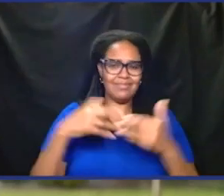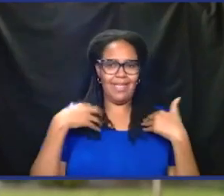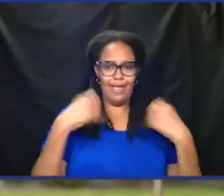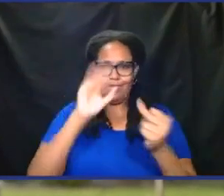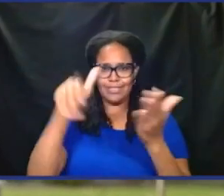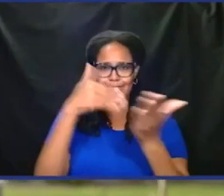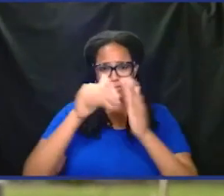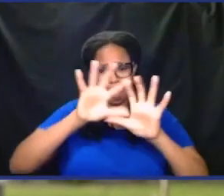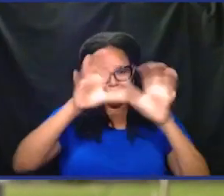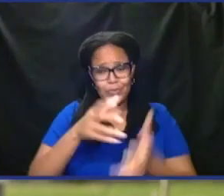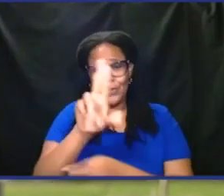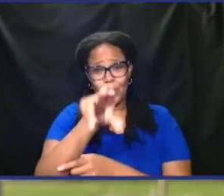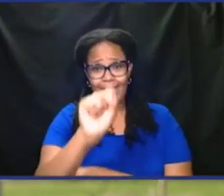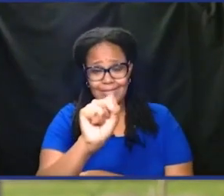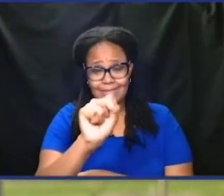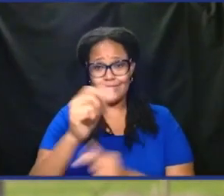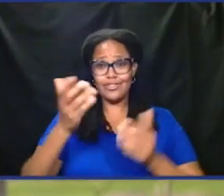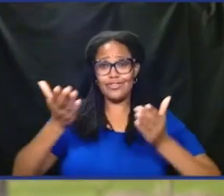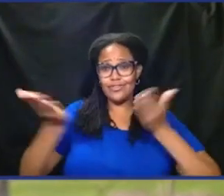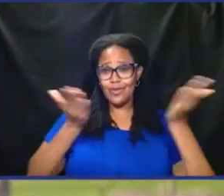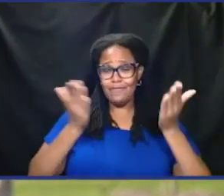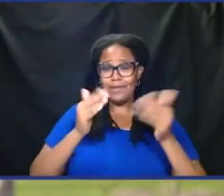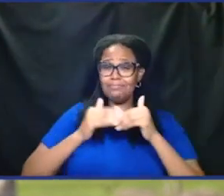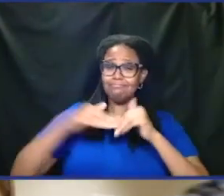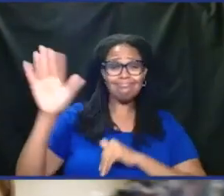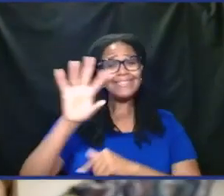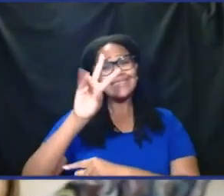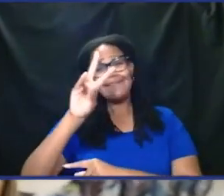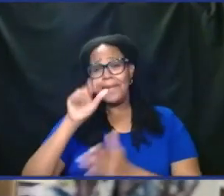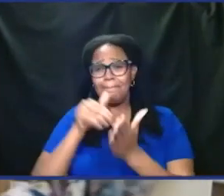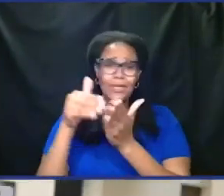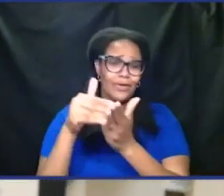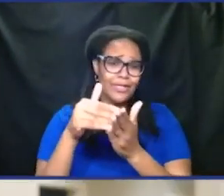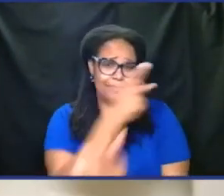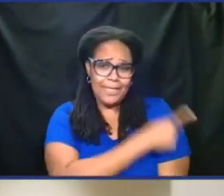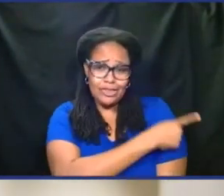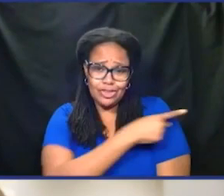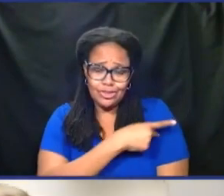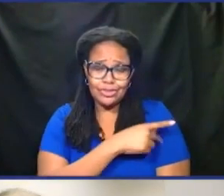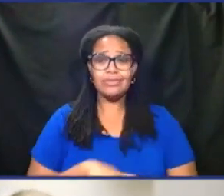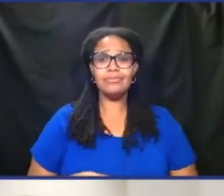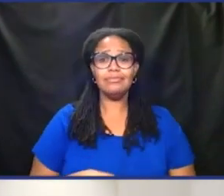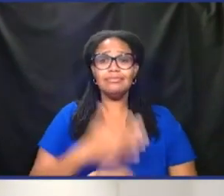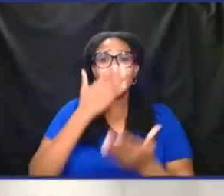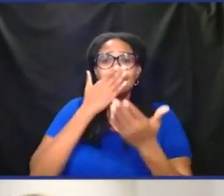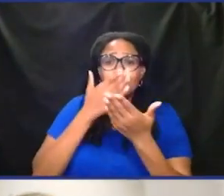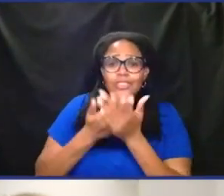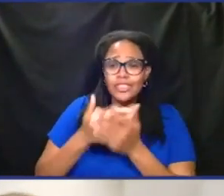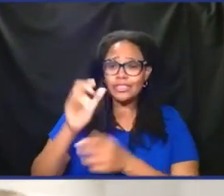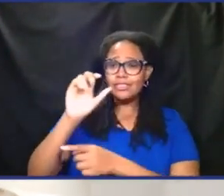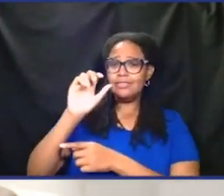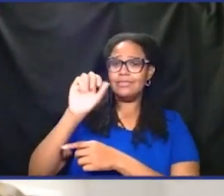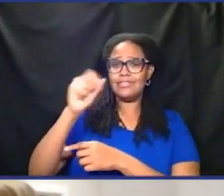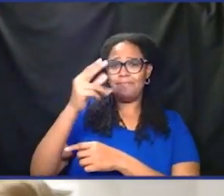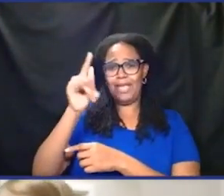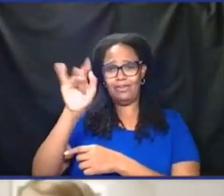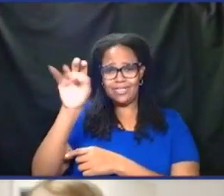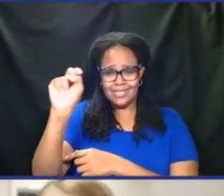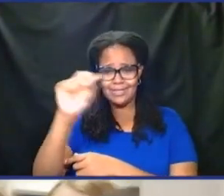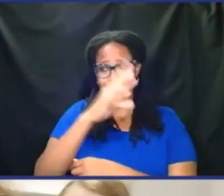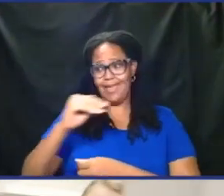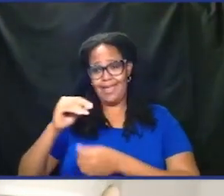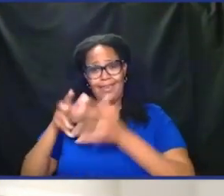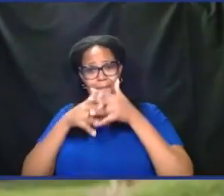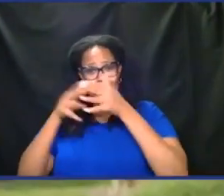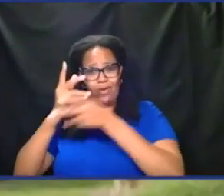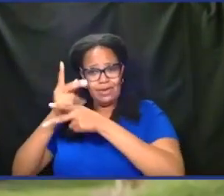States, serving more than 7 million patients. Good Samaritan and Americares knows quality health care changes